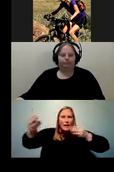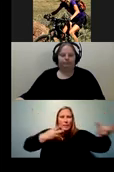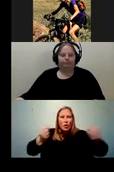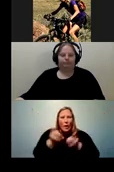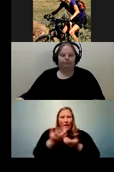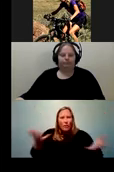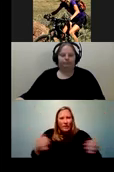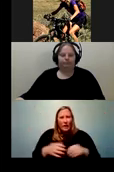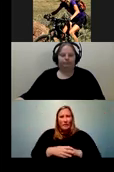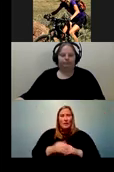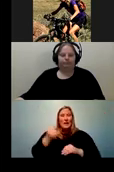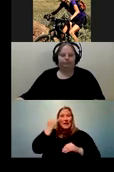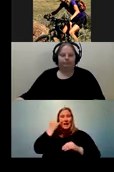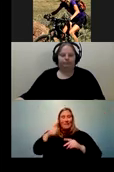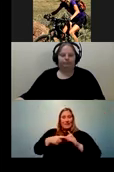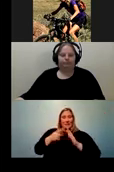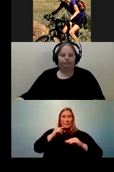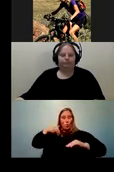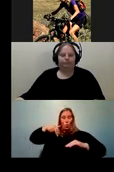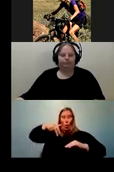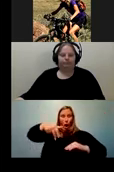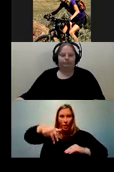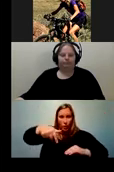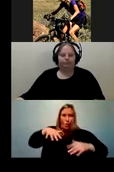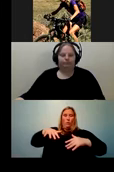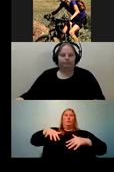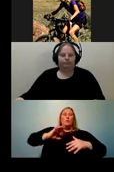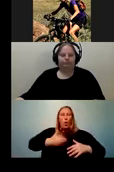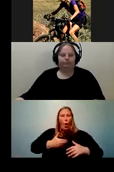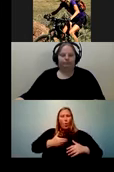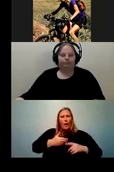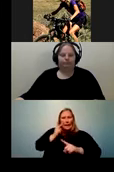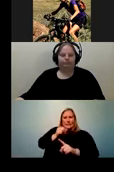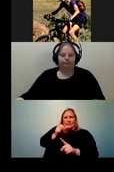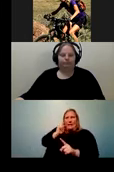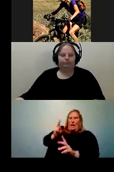curb and then jumped right back and went, whoo, I didn't even see that coming.